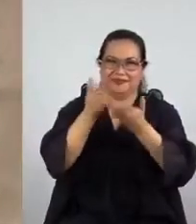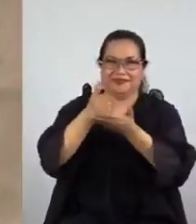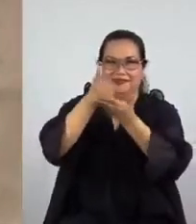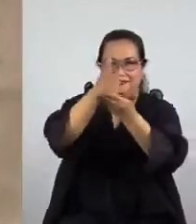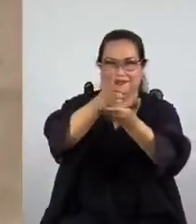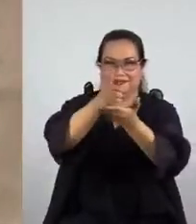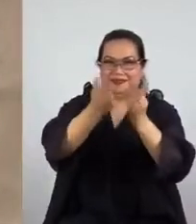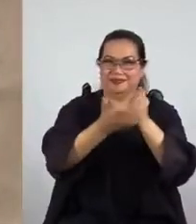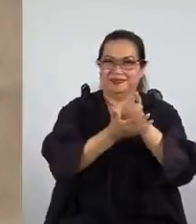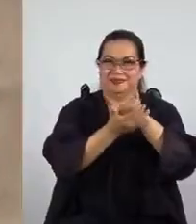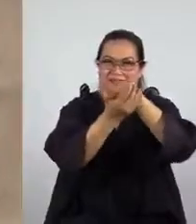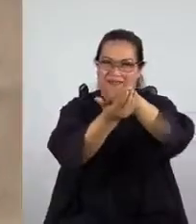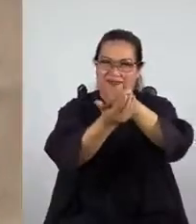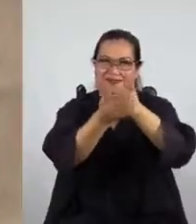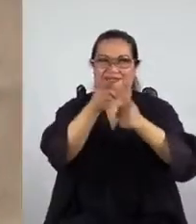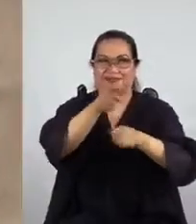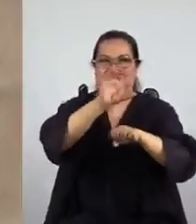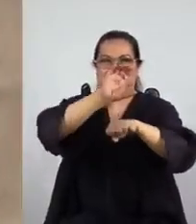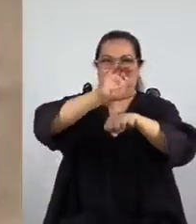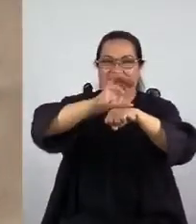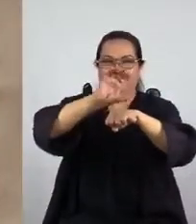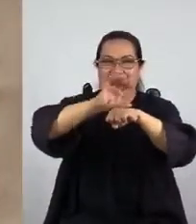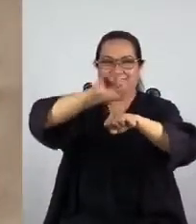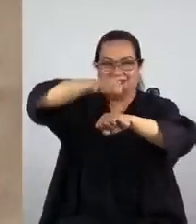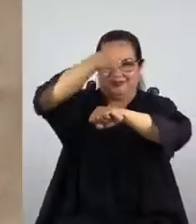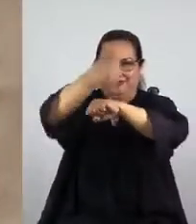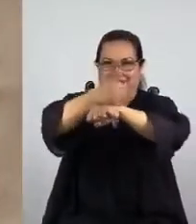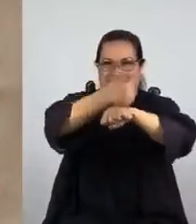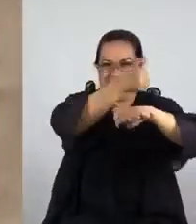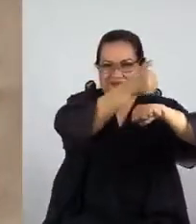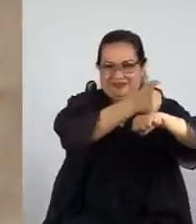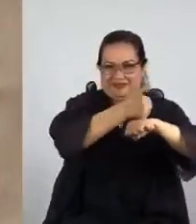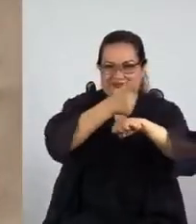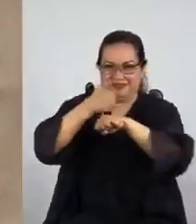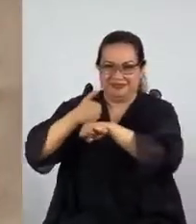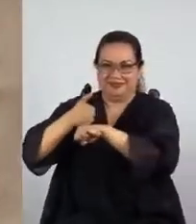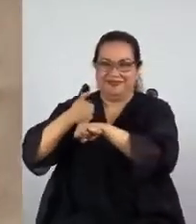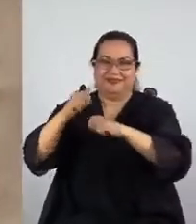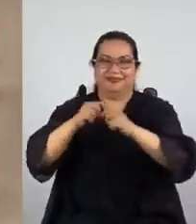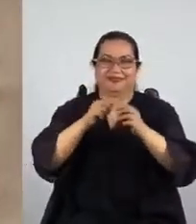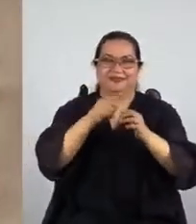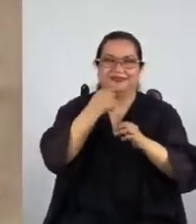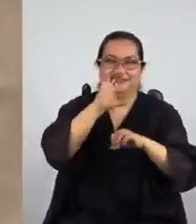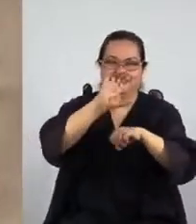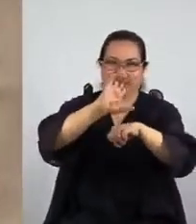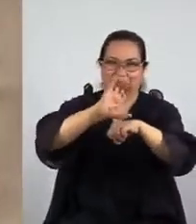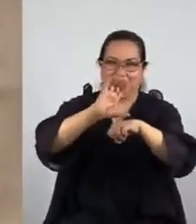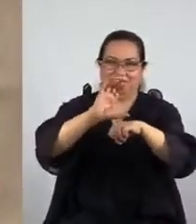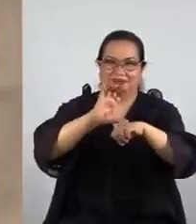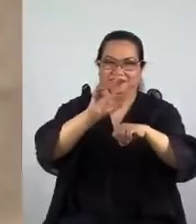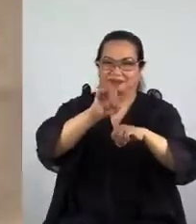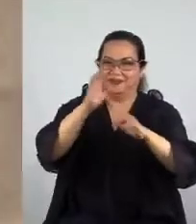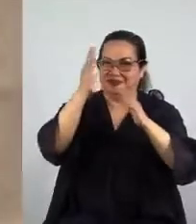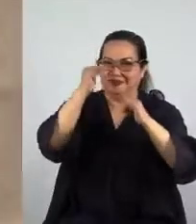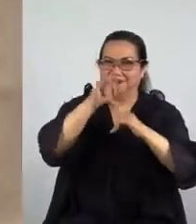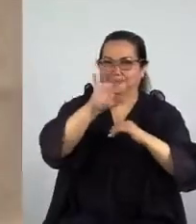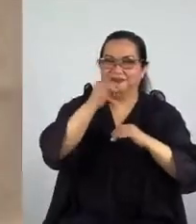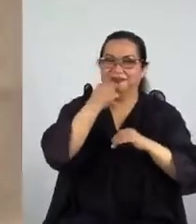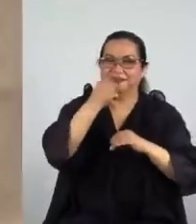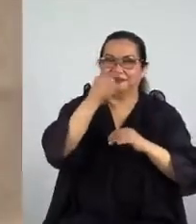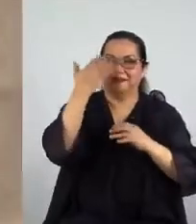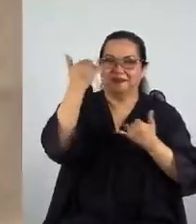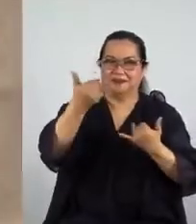me in the church planting. You know, I'm really hoping that they will not one of these days tell